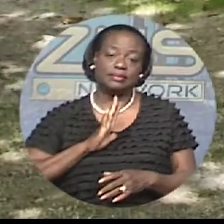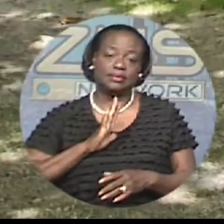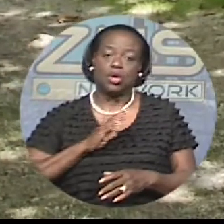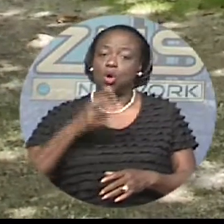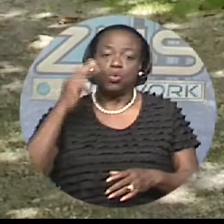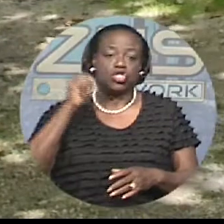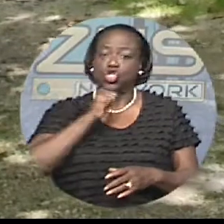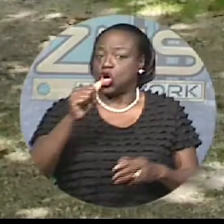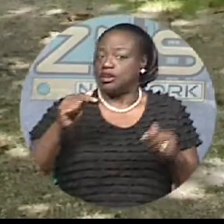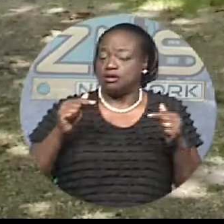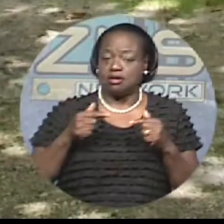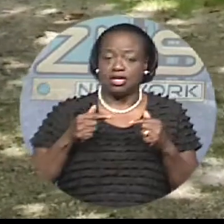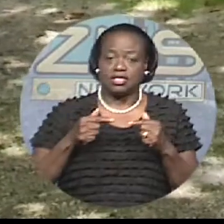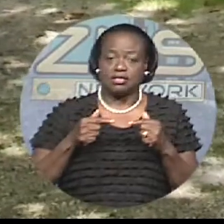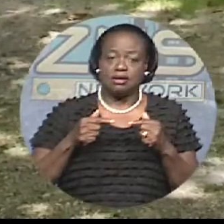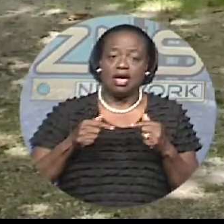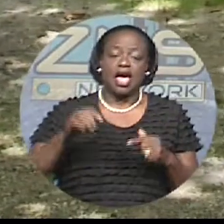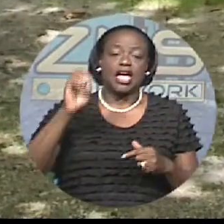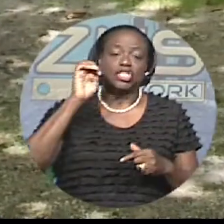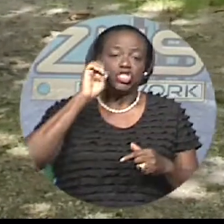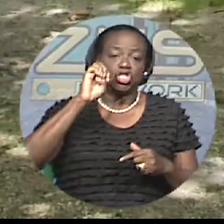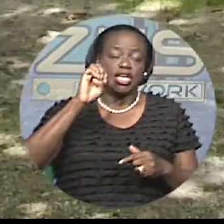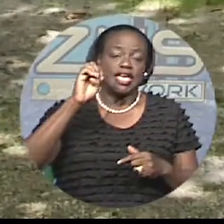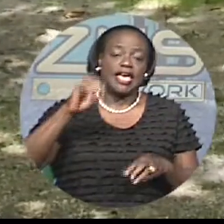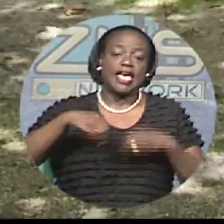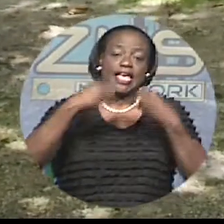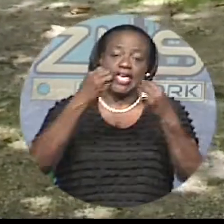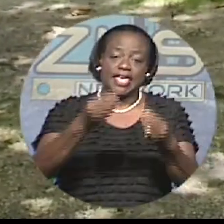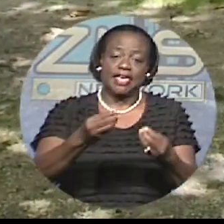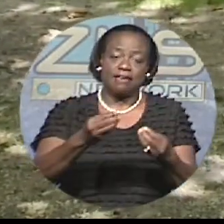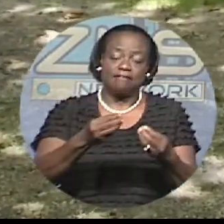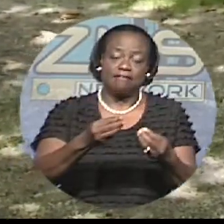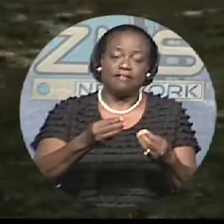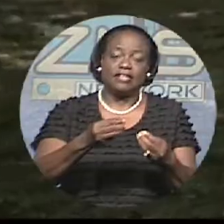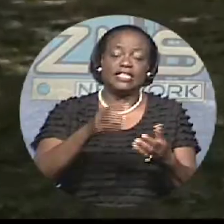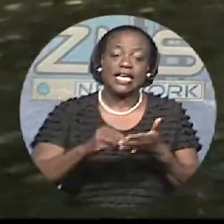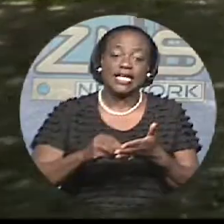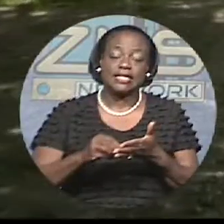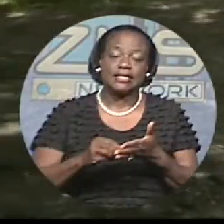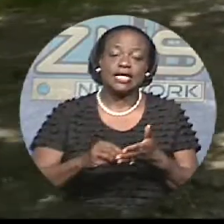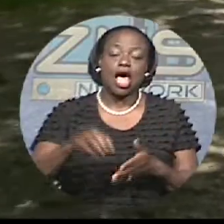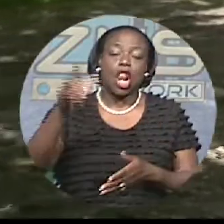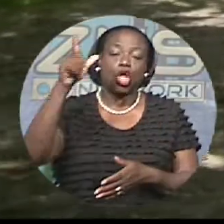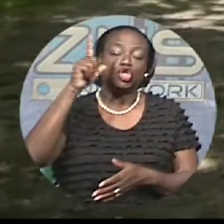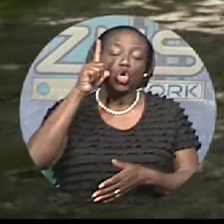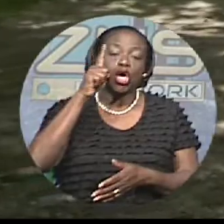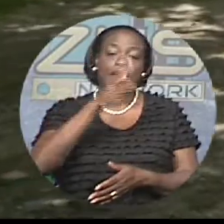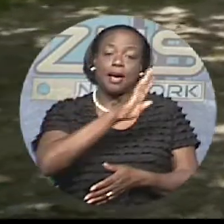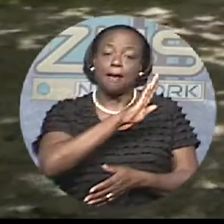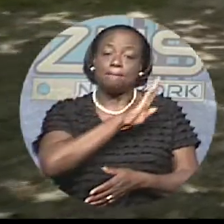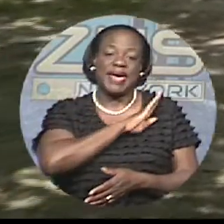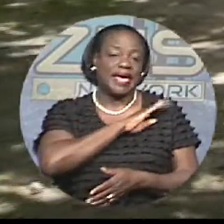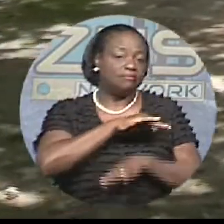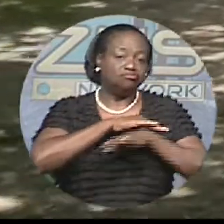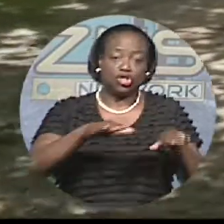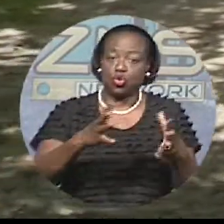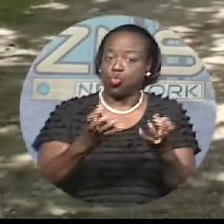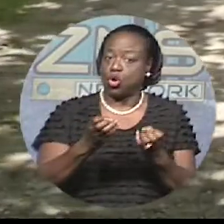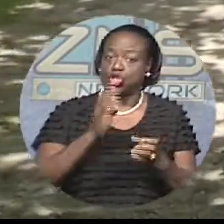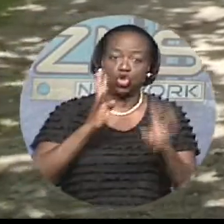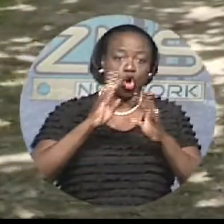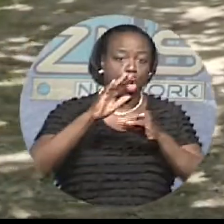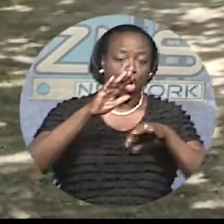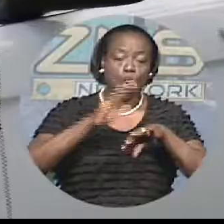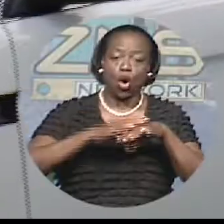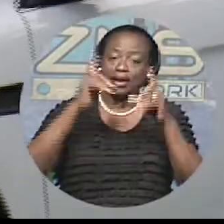was unharmed, and she was able to provide some details leading up to his death. The woman did not wish to speak on camera, but she says she